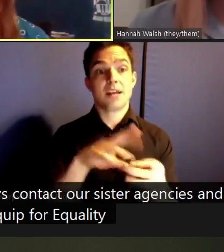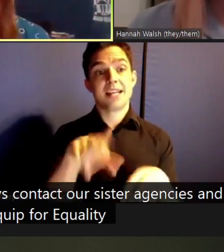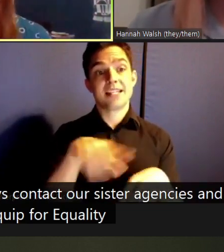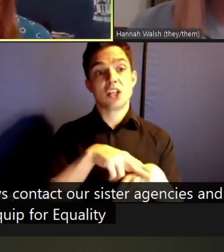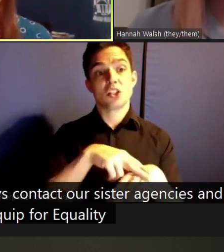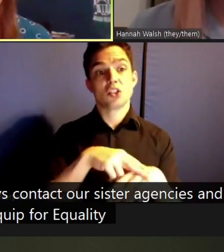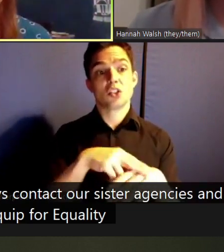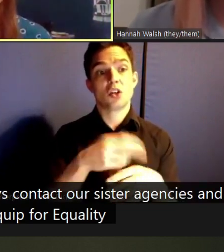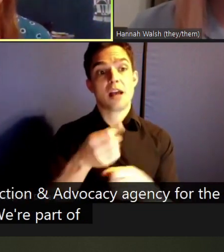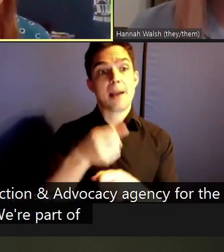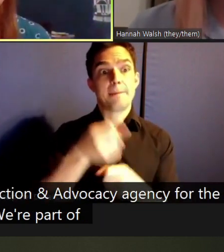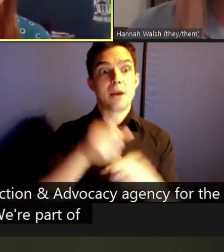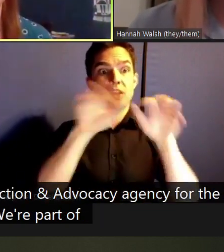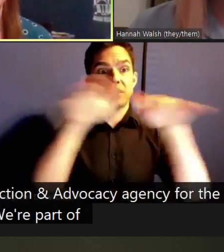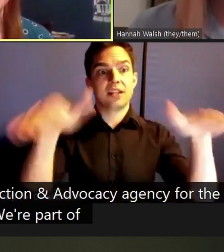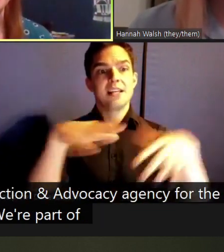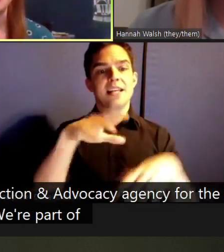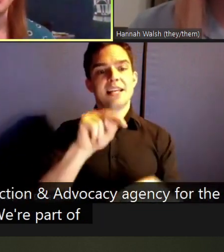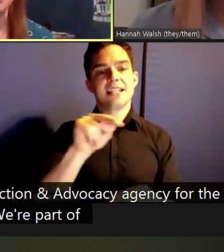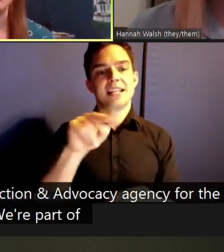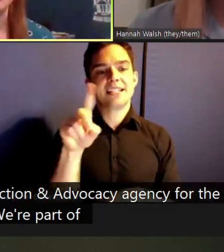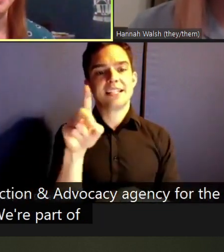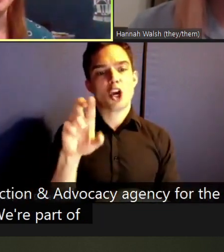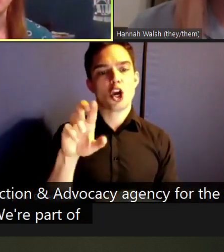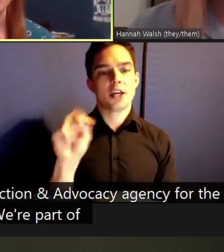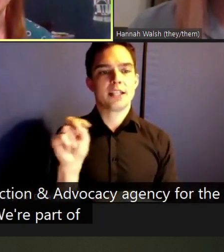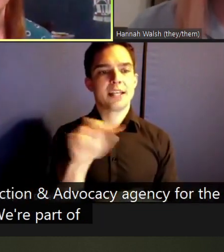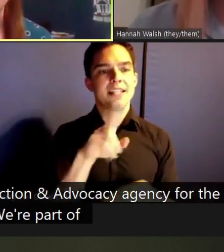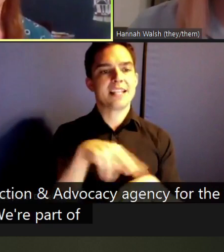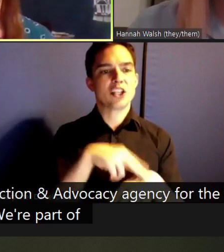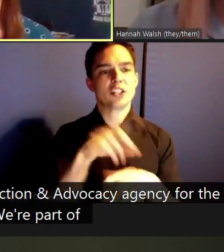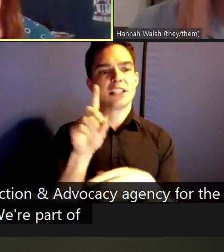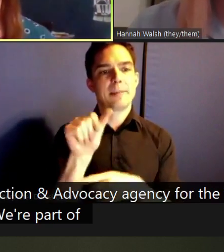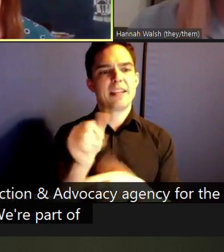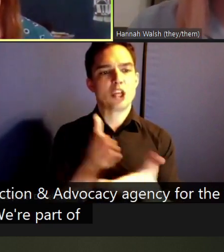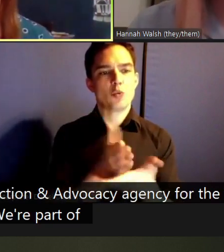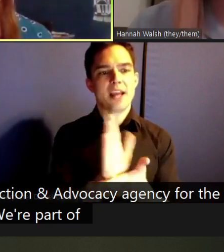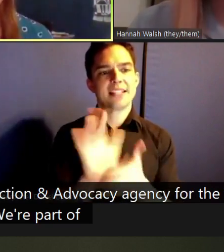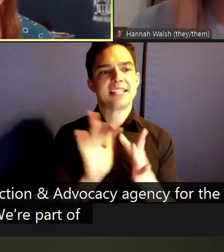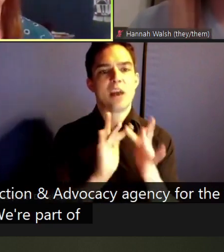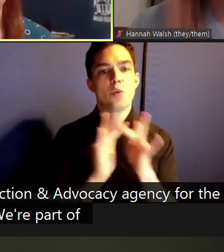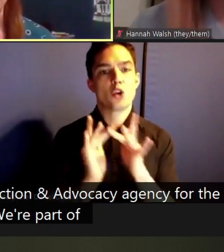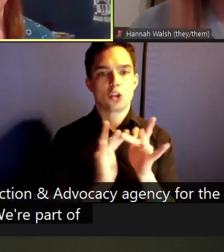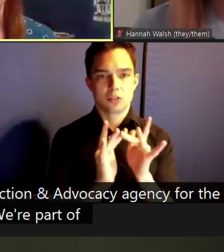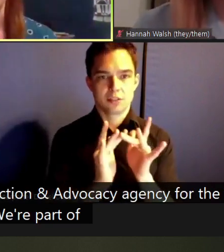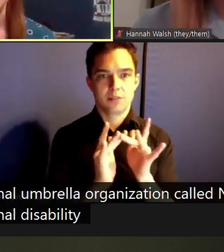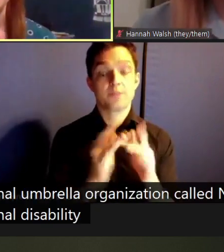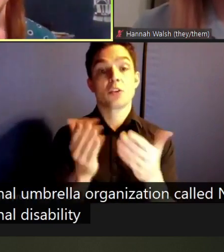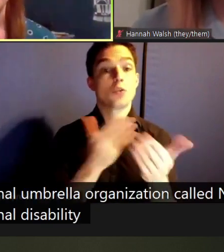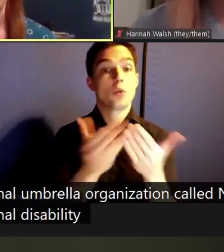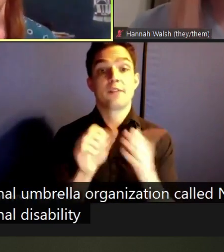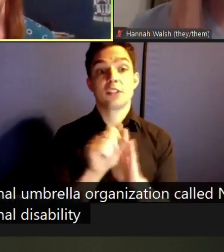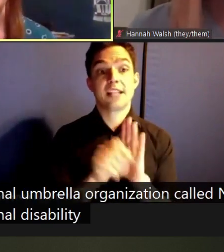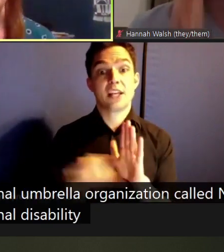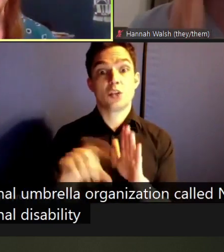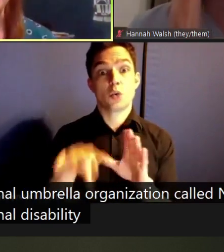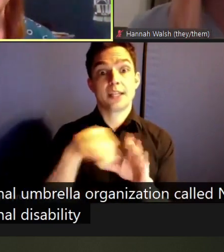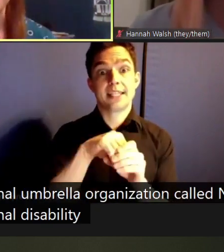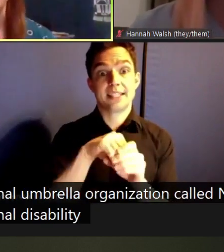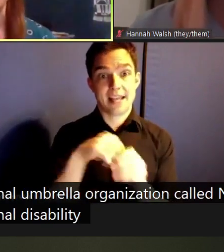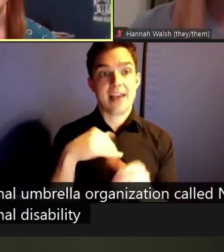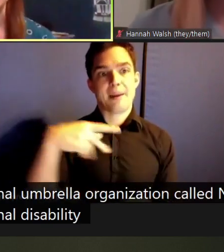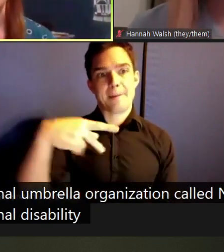called NDRN, the National Disability Rights Network. So whatever state you're in, there is a